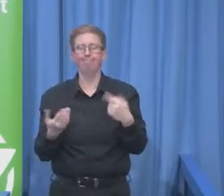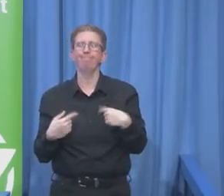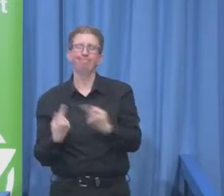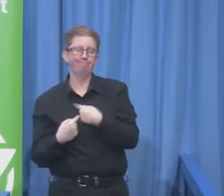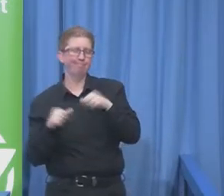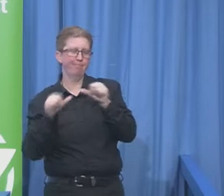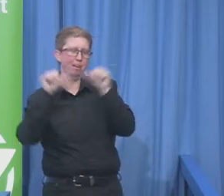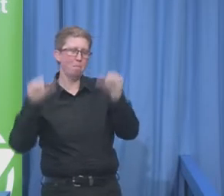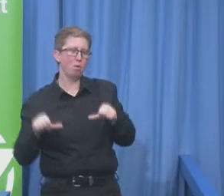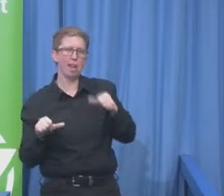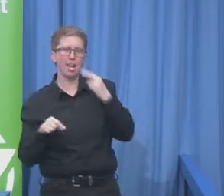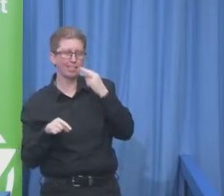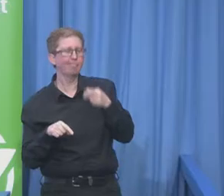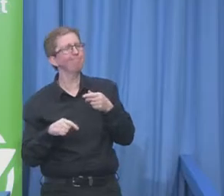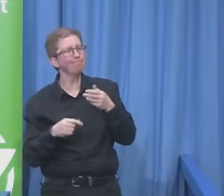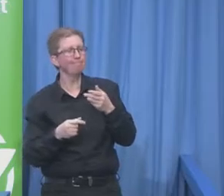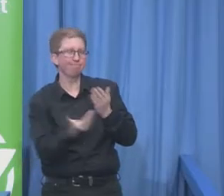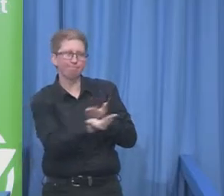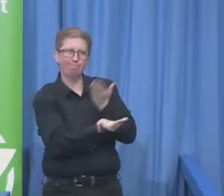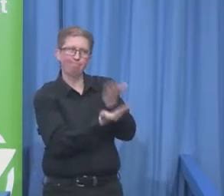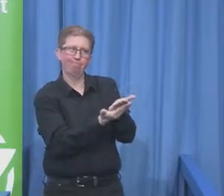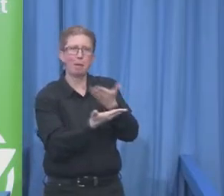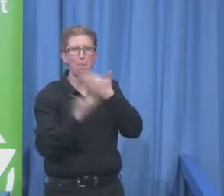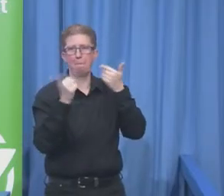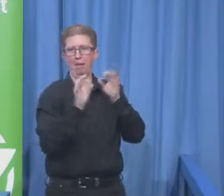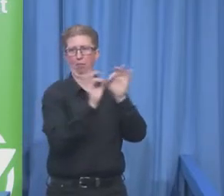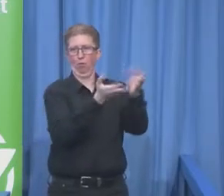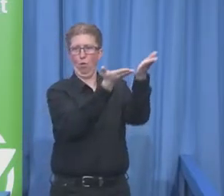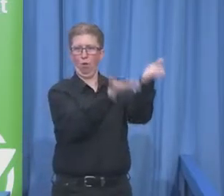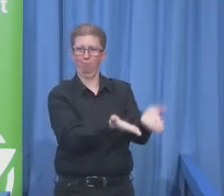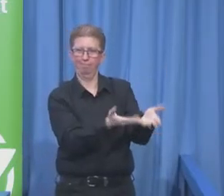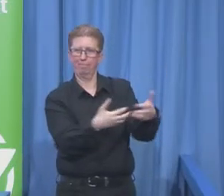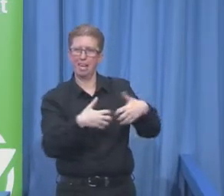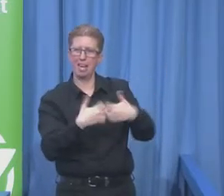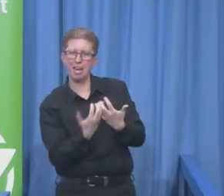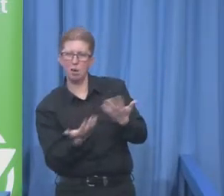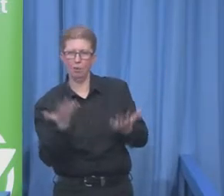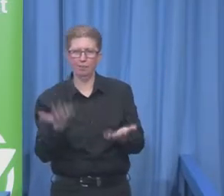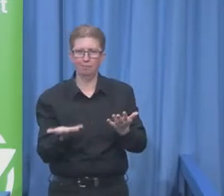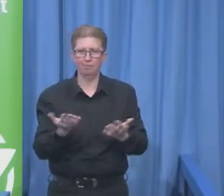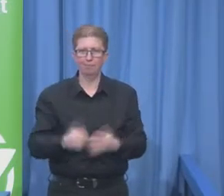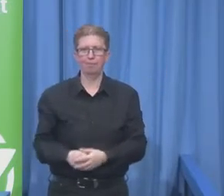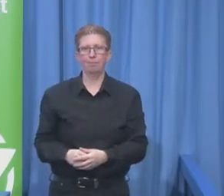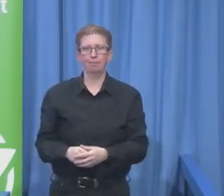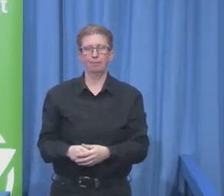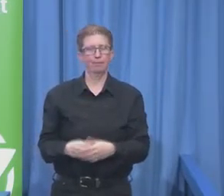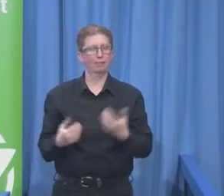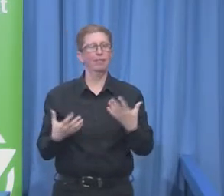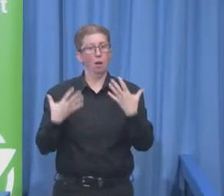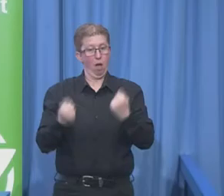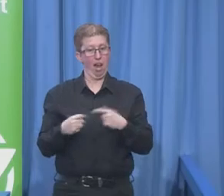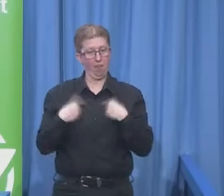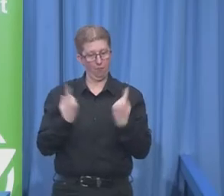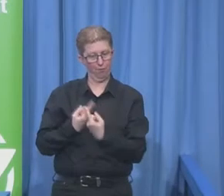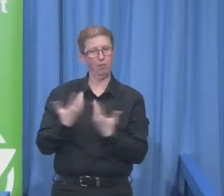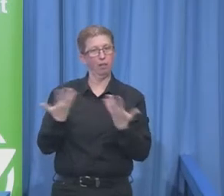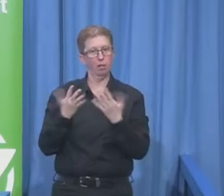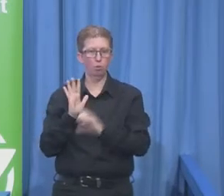model. Here we have a curriculum which is aligned to customer